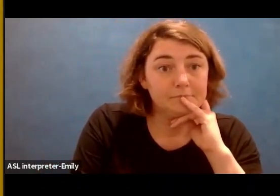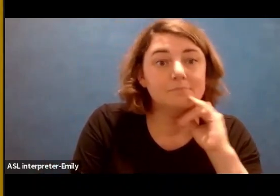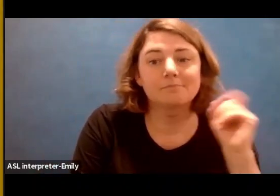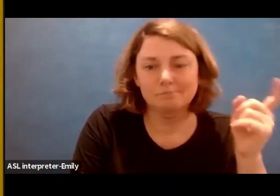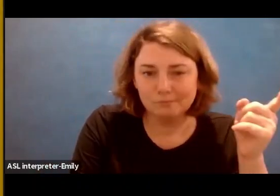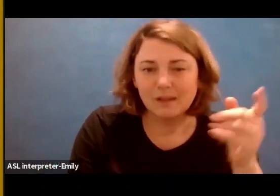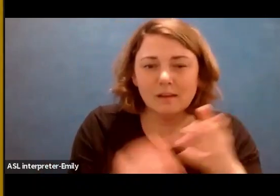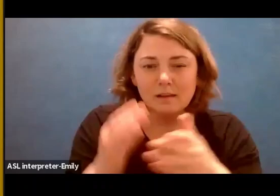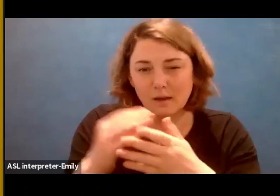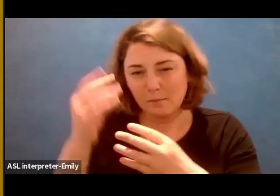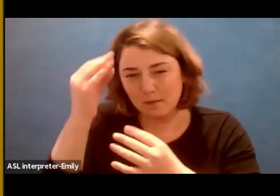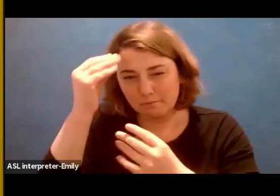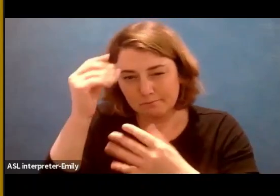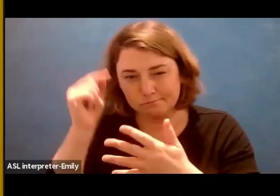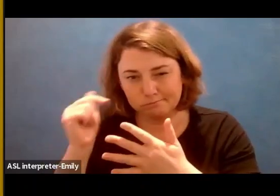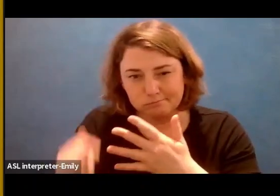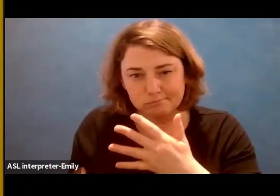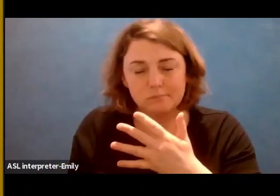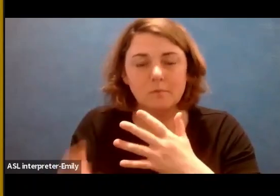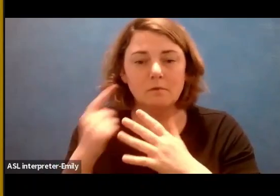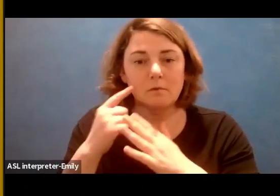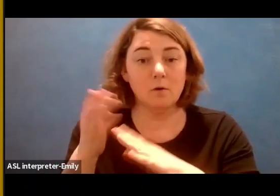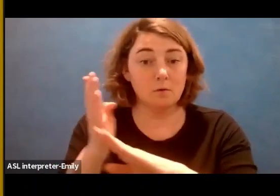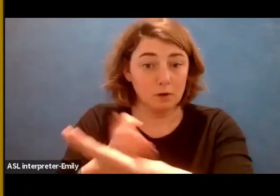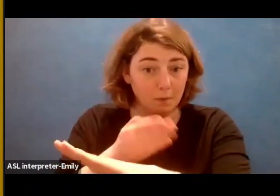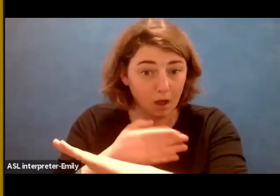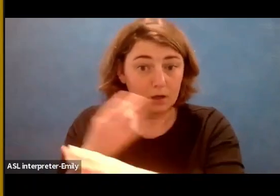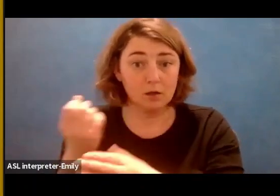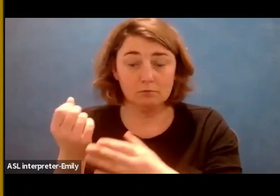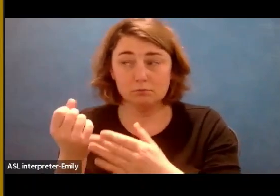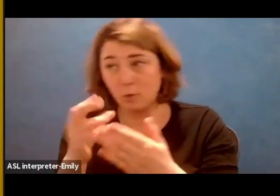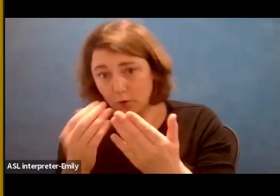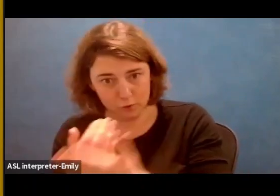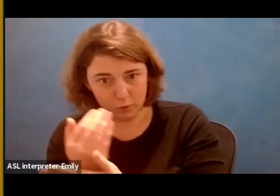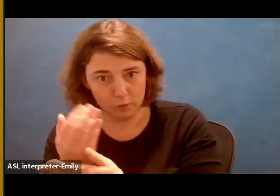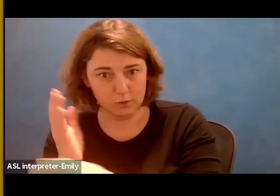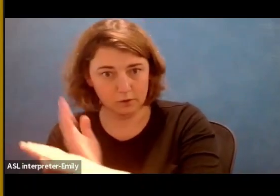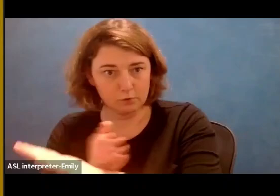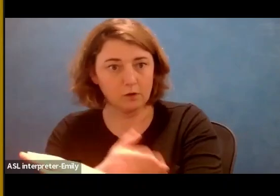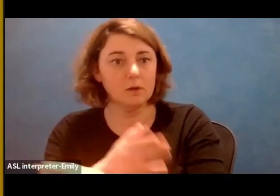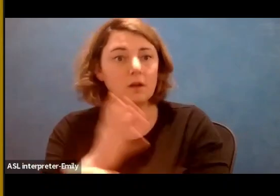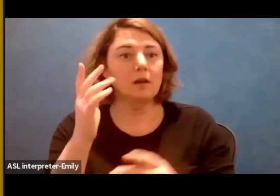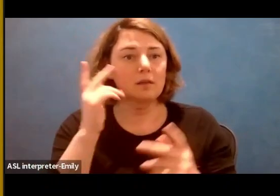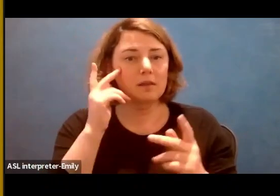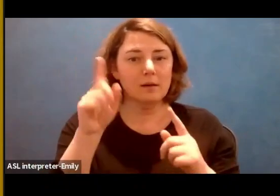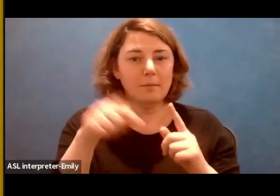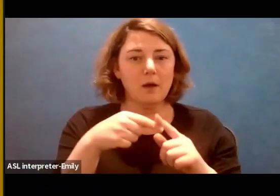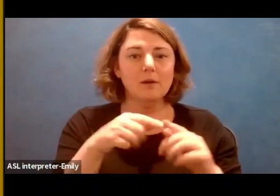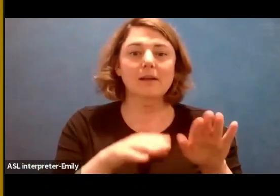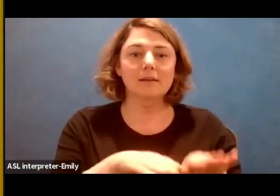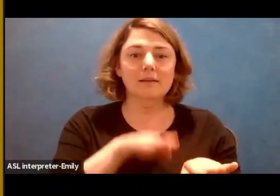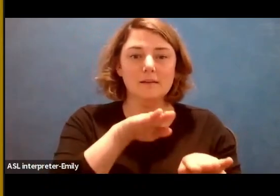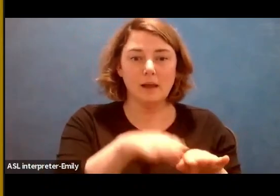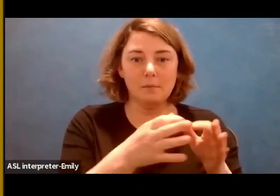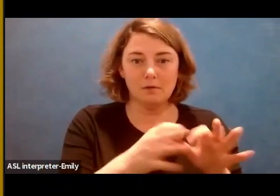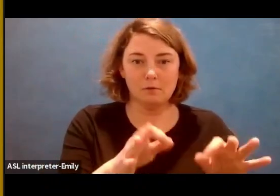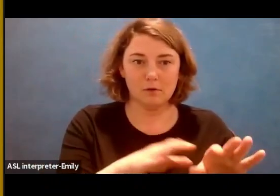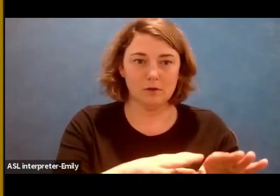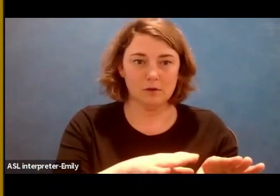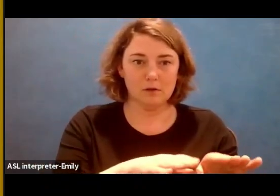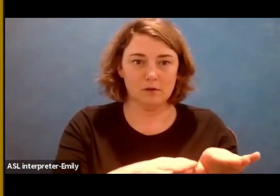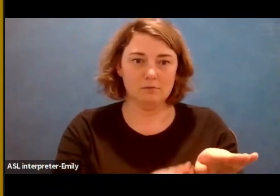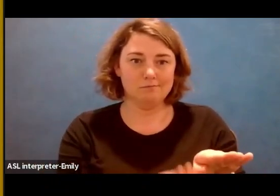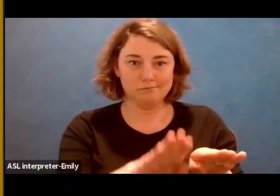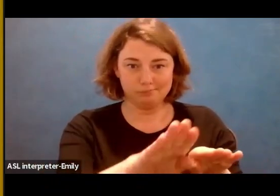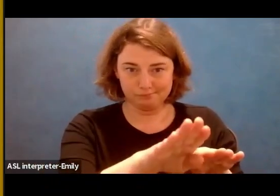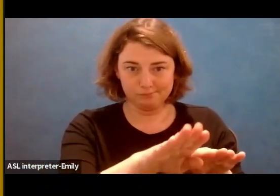Some considerations with remodeling or new construction, certainly thinking about step-free entrances, widened doorways at least 36